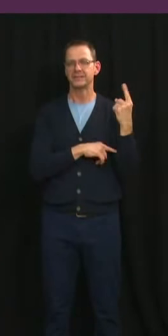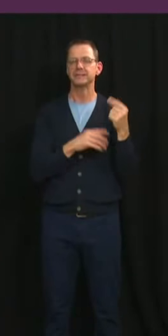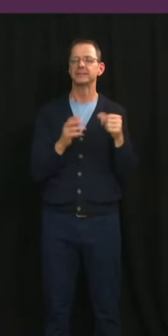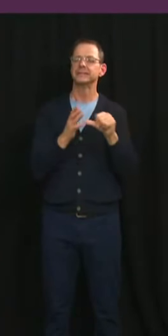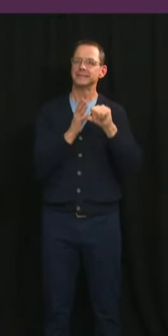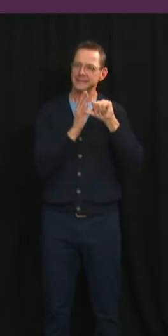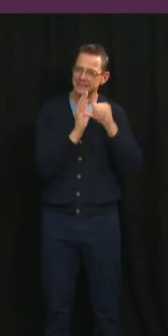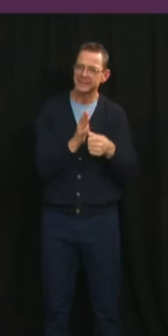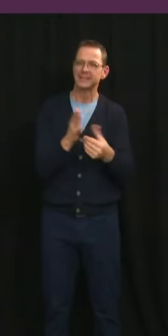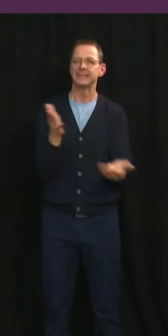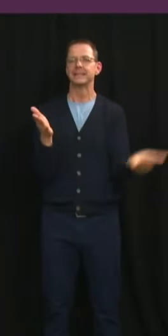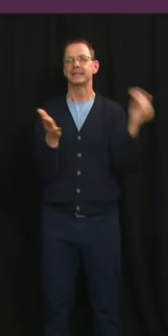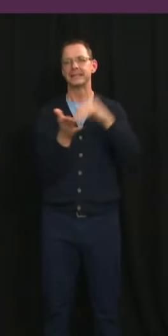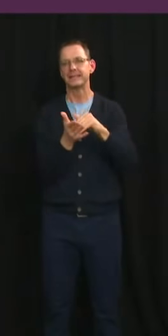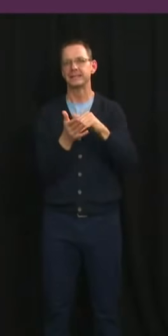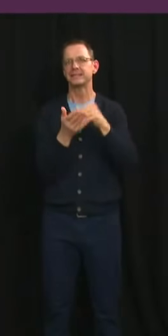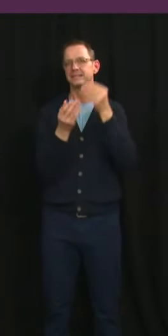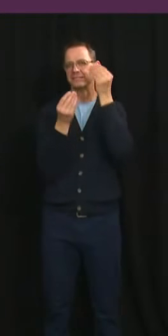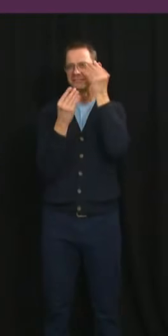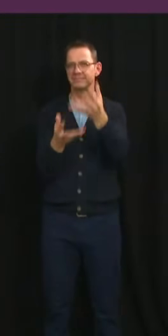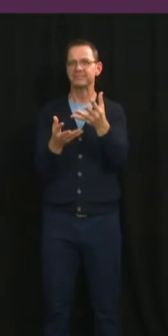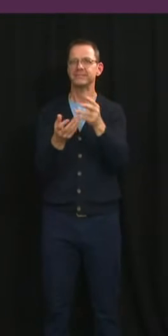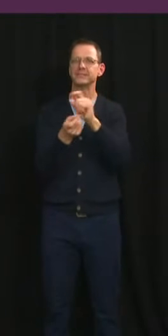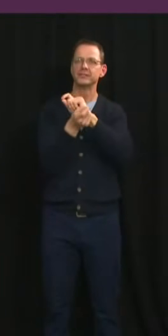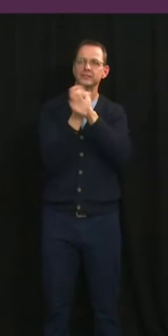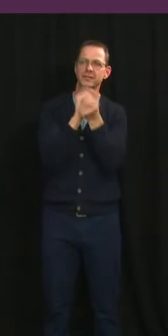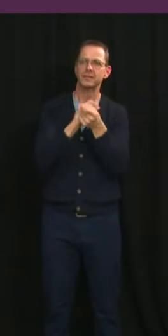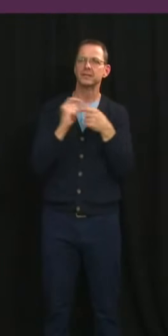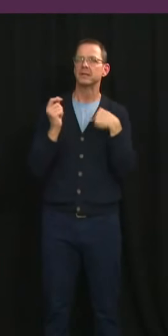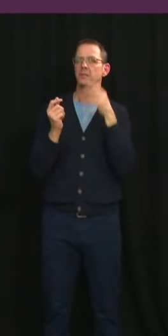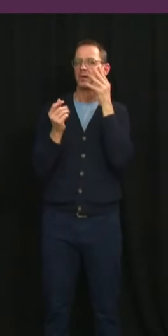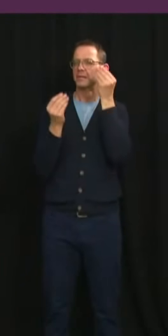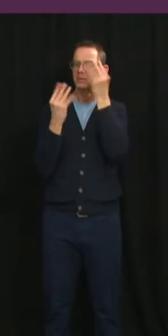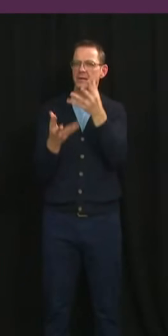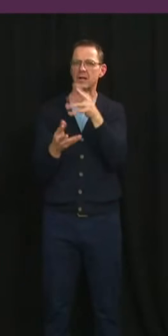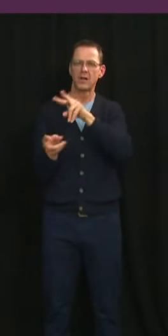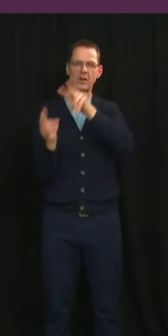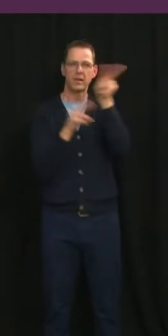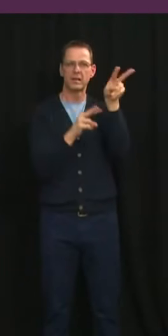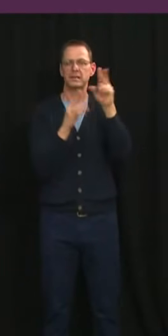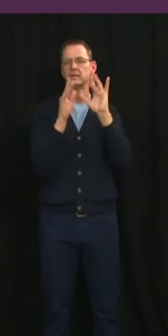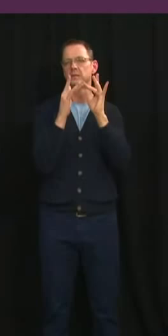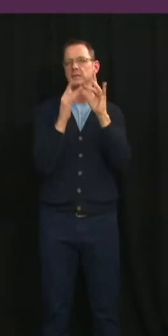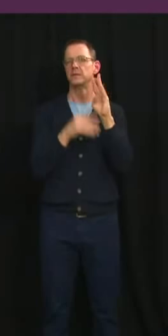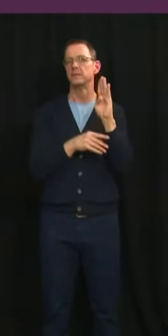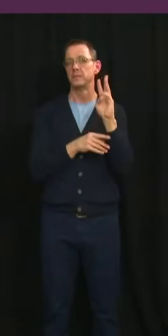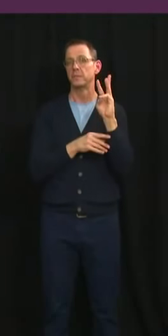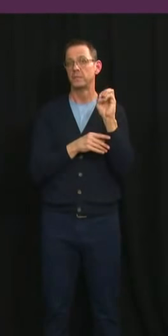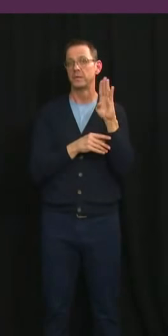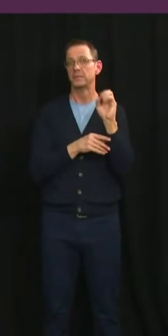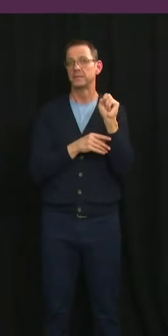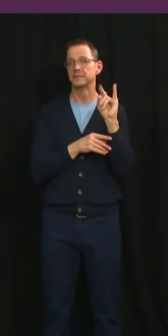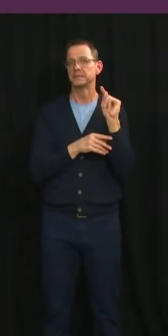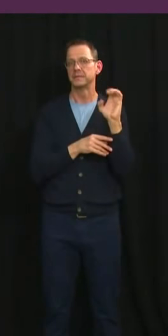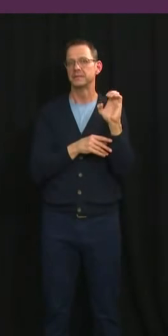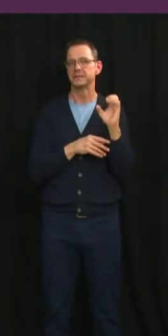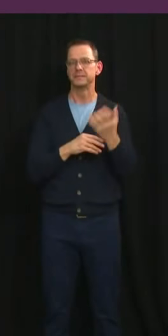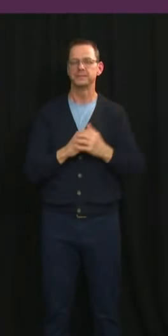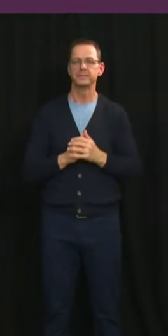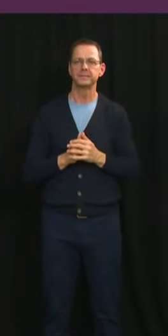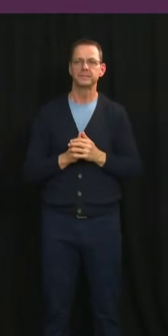online. The first change is that effective Friday at noon, restaurants, pubs,